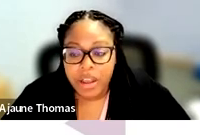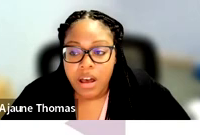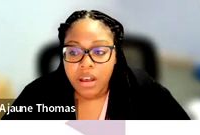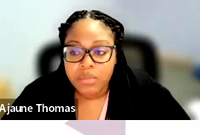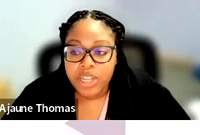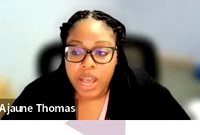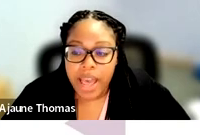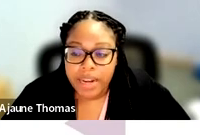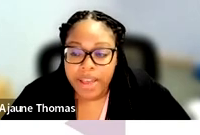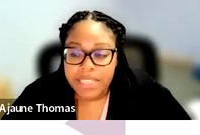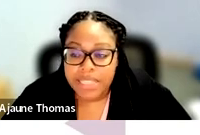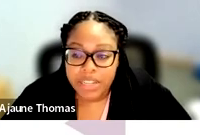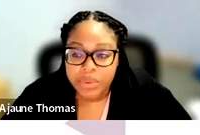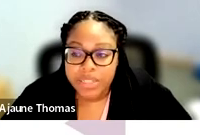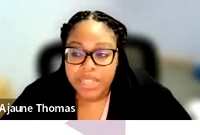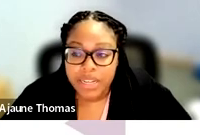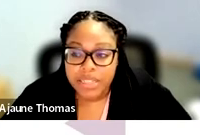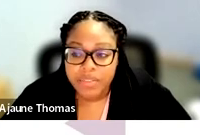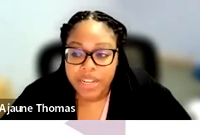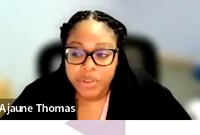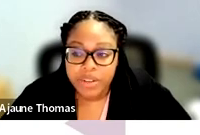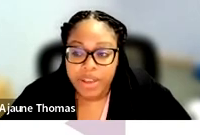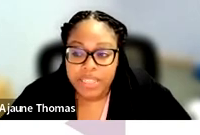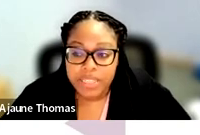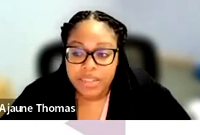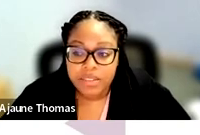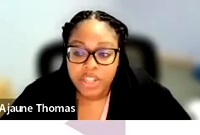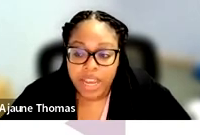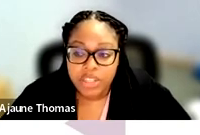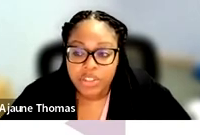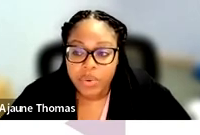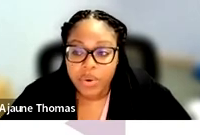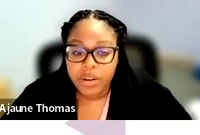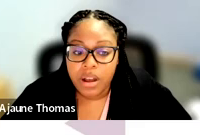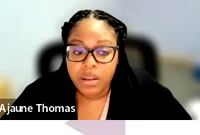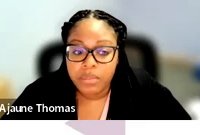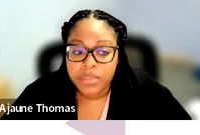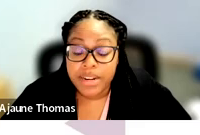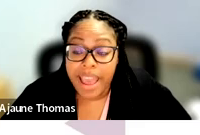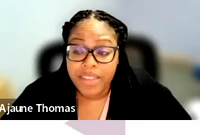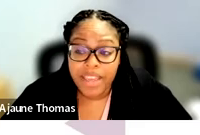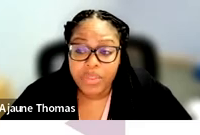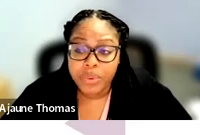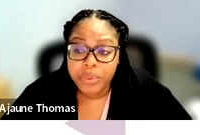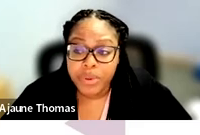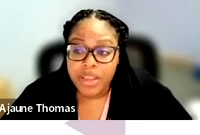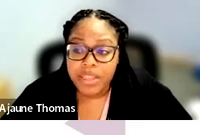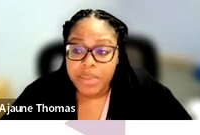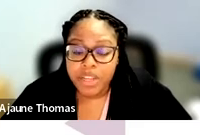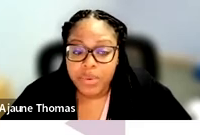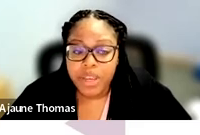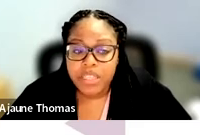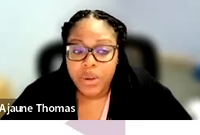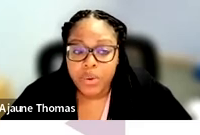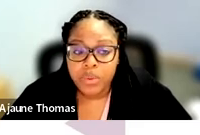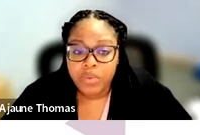reader, she kind of has to dig through the settings of Android devices to change or to navigate through the